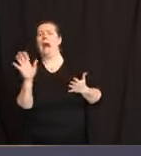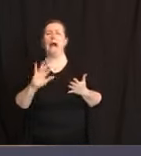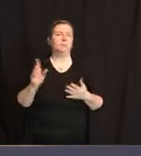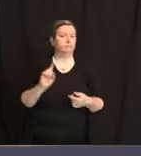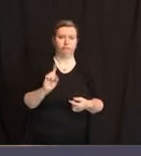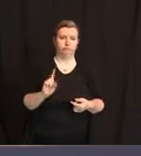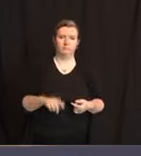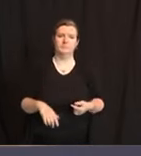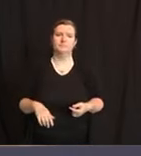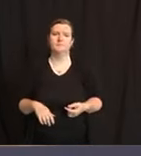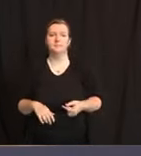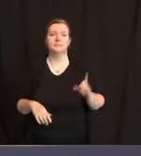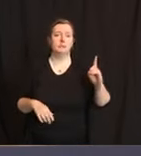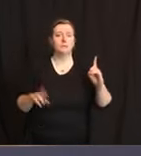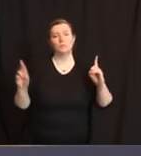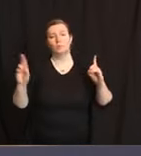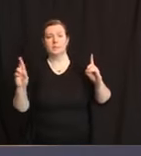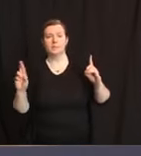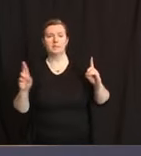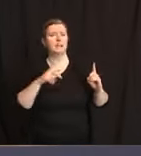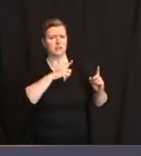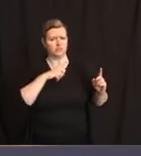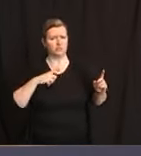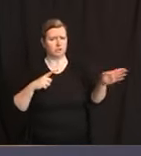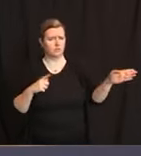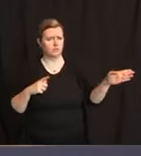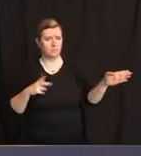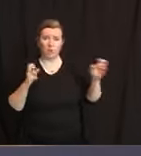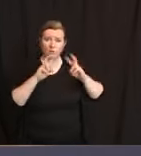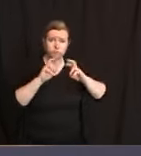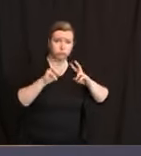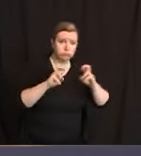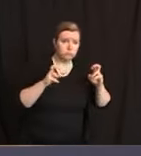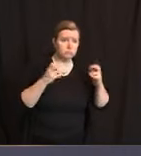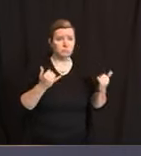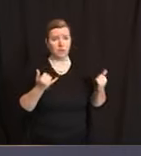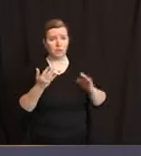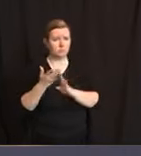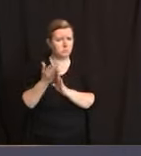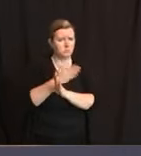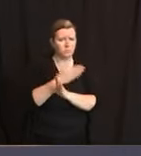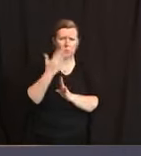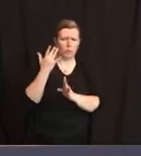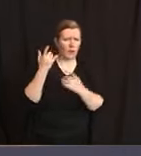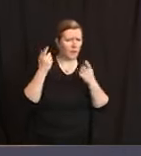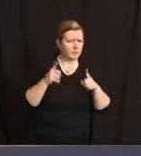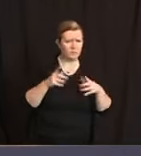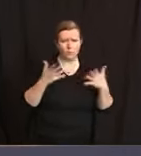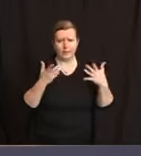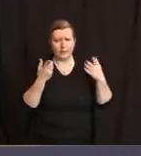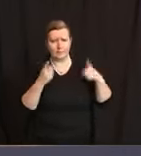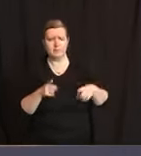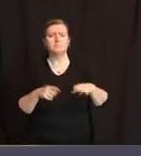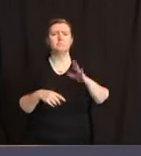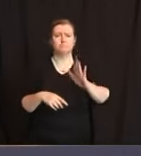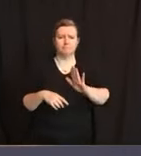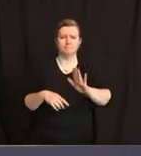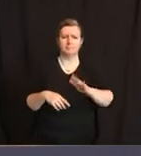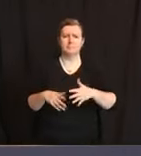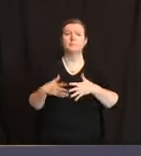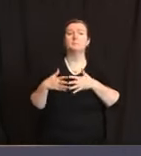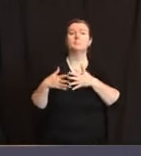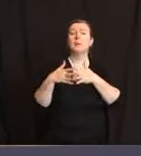want to assess what's happened. I've said this from day one. This country needs to do a postmortem, and this